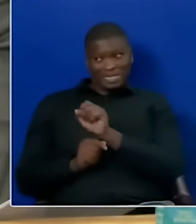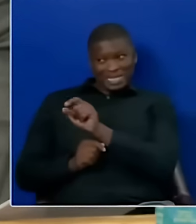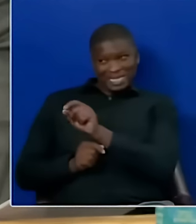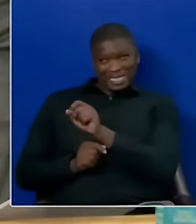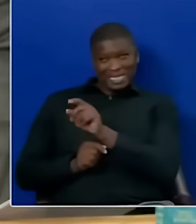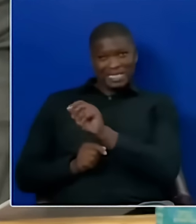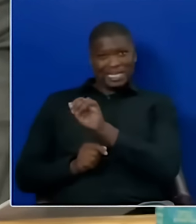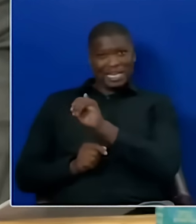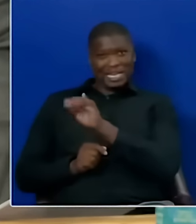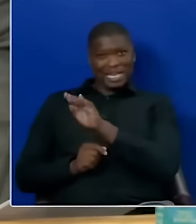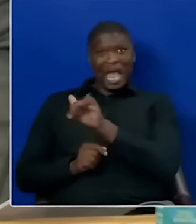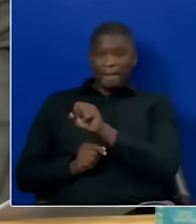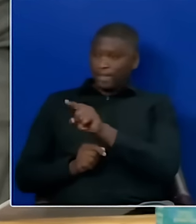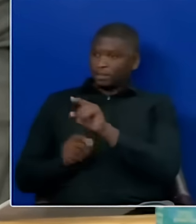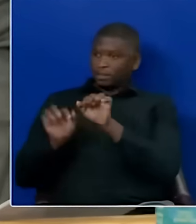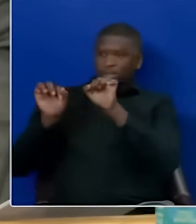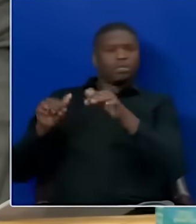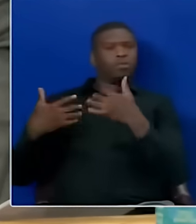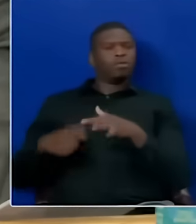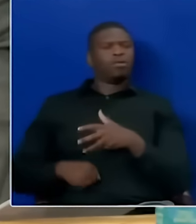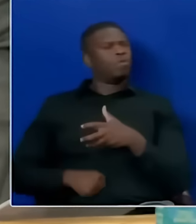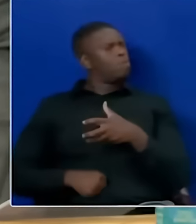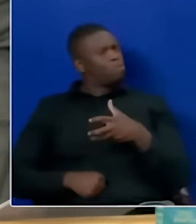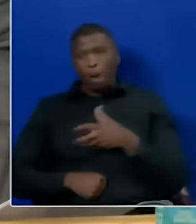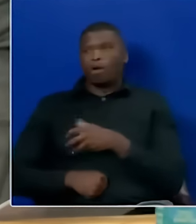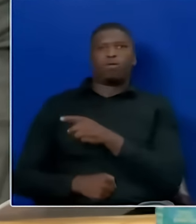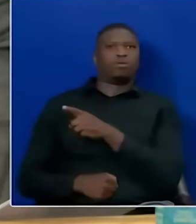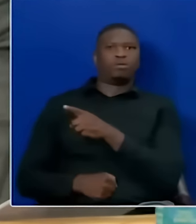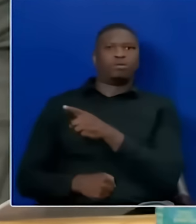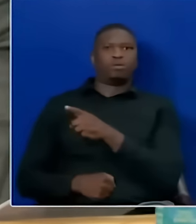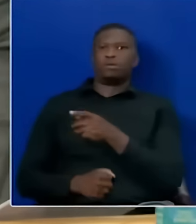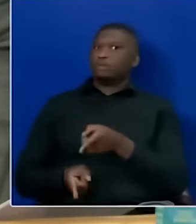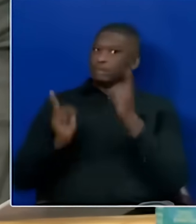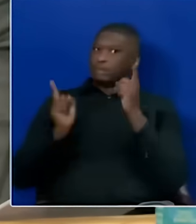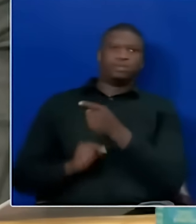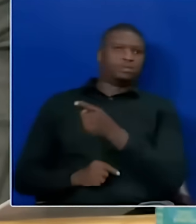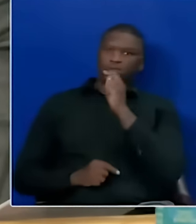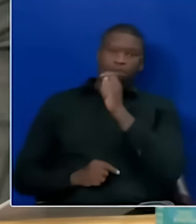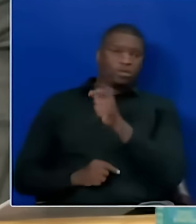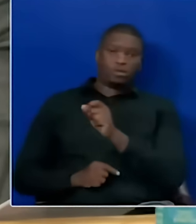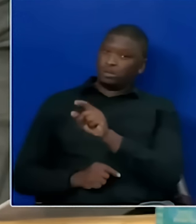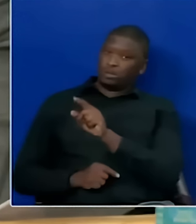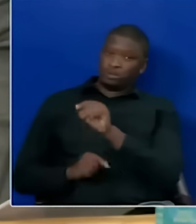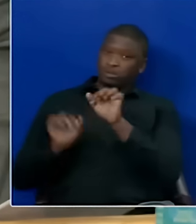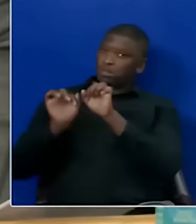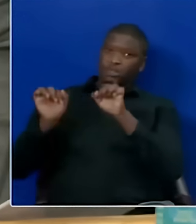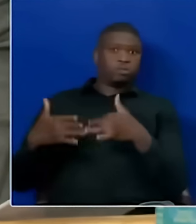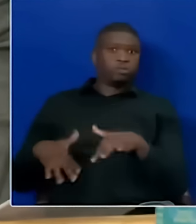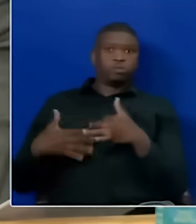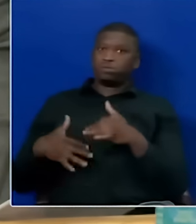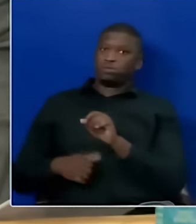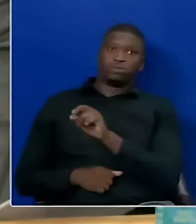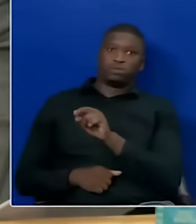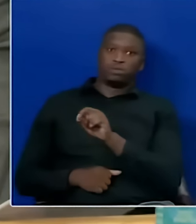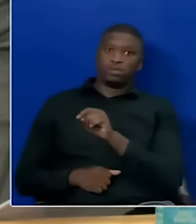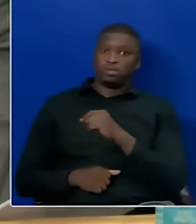powerful. And I don't think you're going to argue with this, but my own submission is that